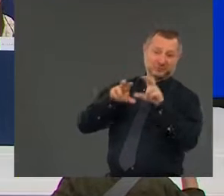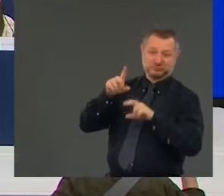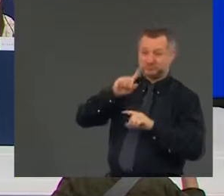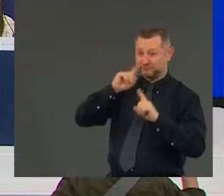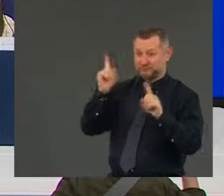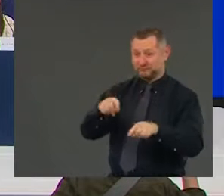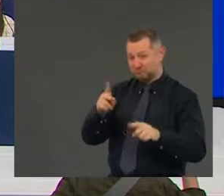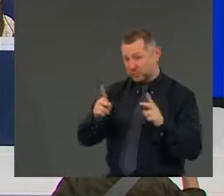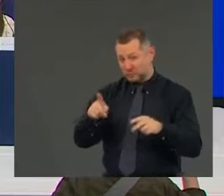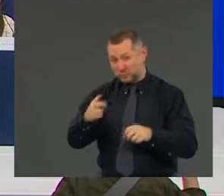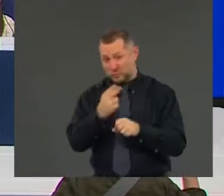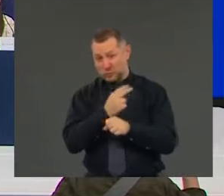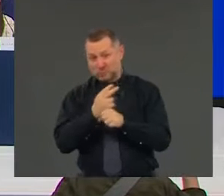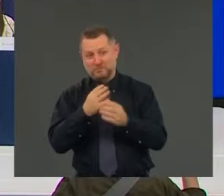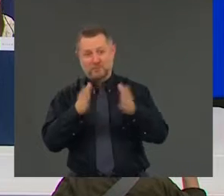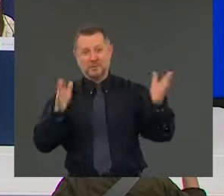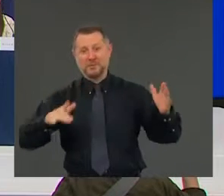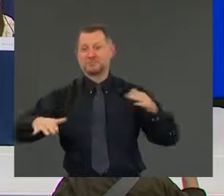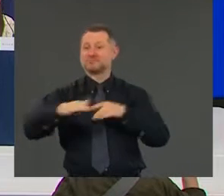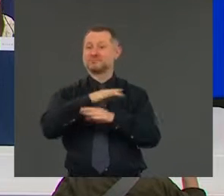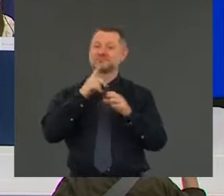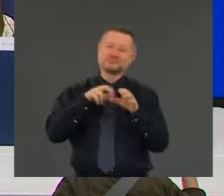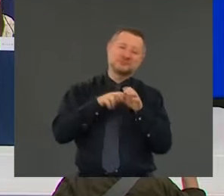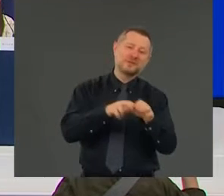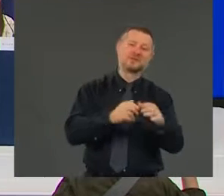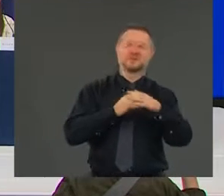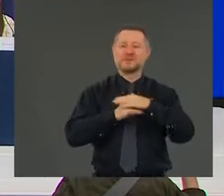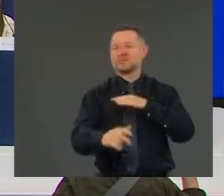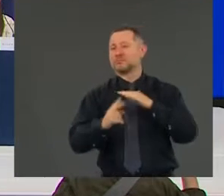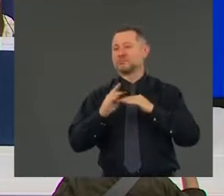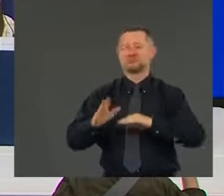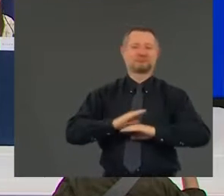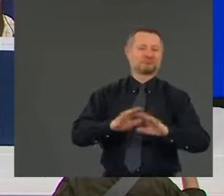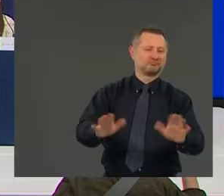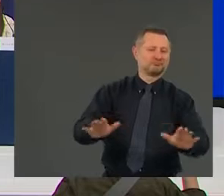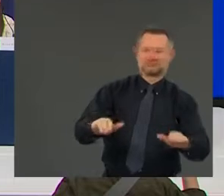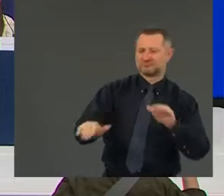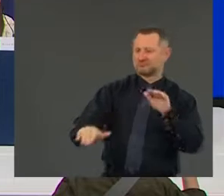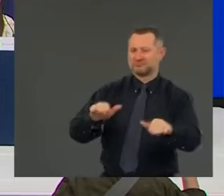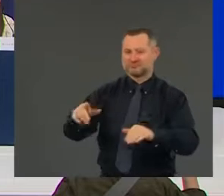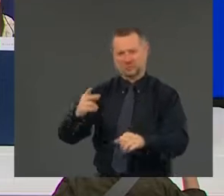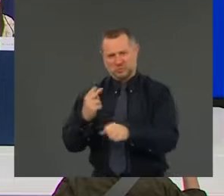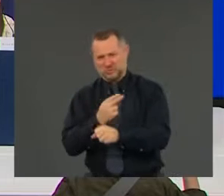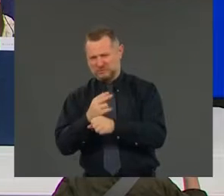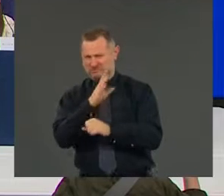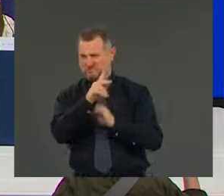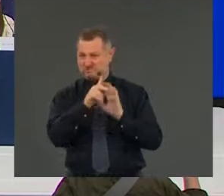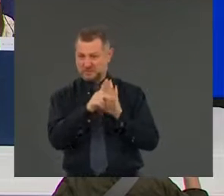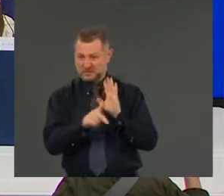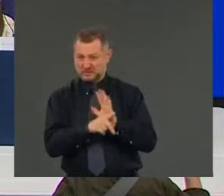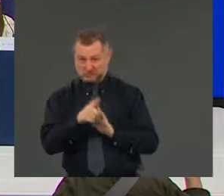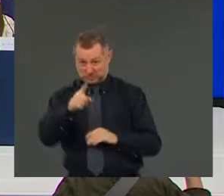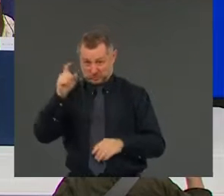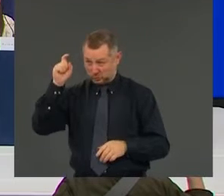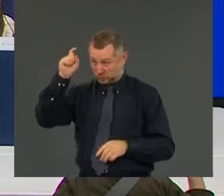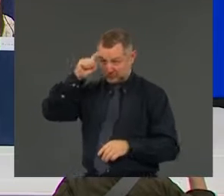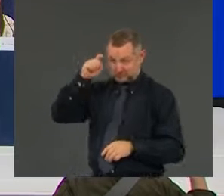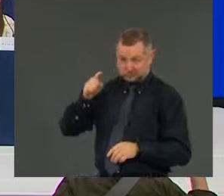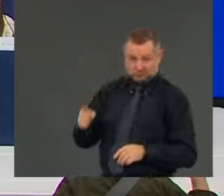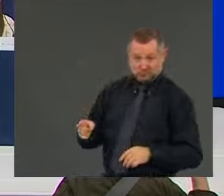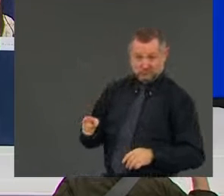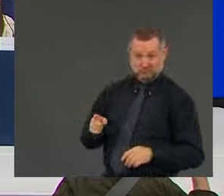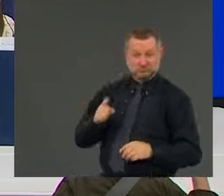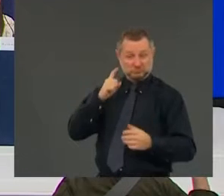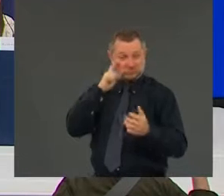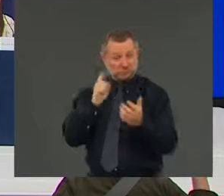that's a wise policy? Do you think that the subway is a super spreader of the virus? And at that, have you identified which phase of the reopening the overnight